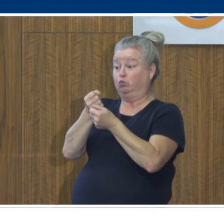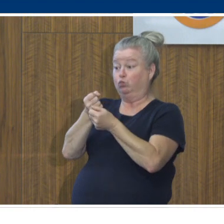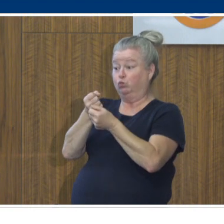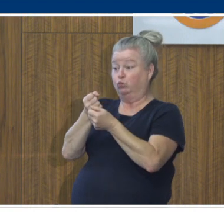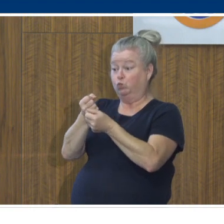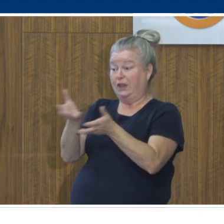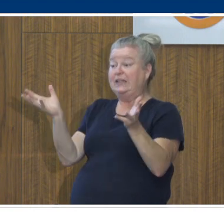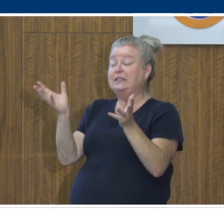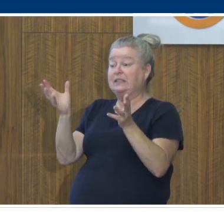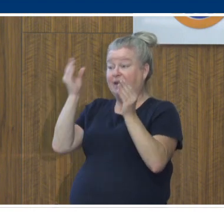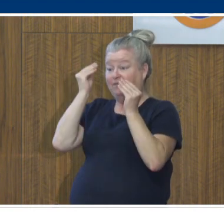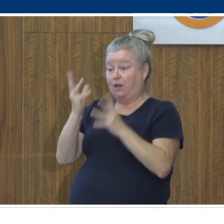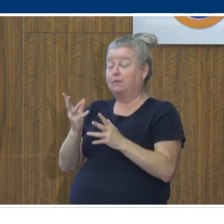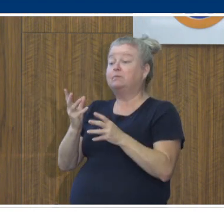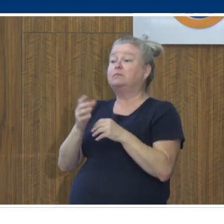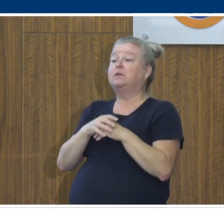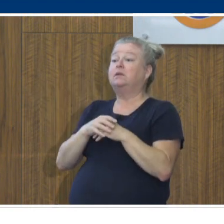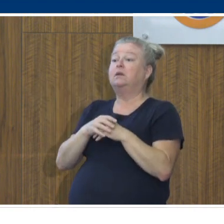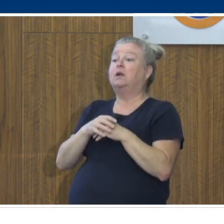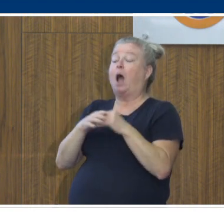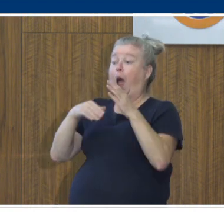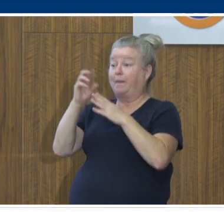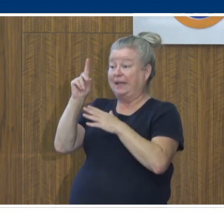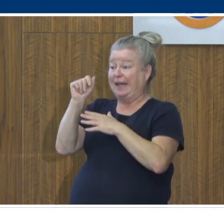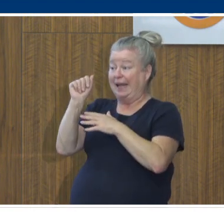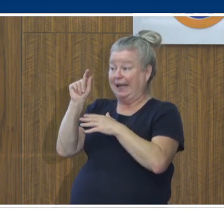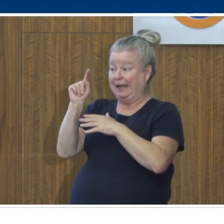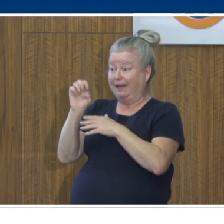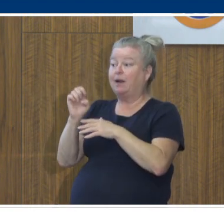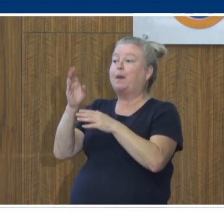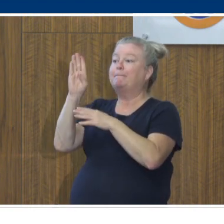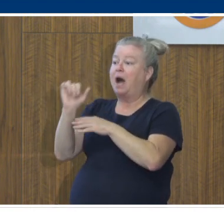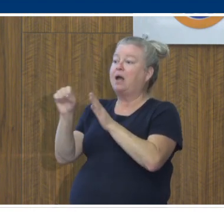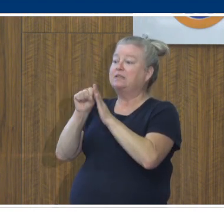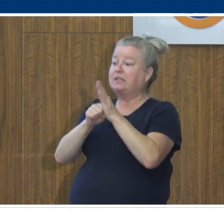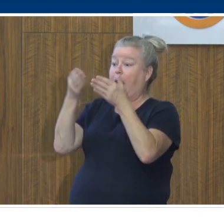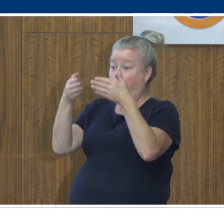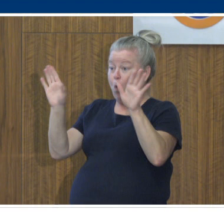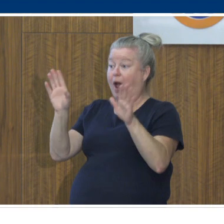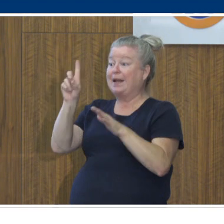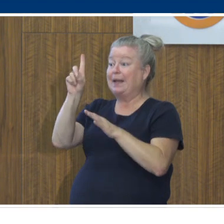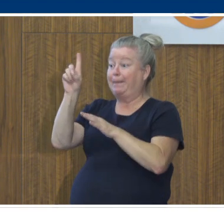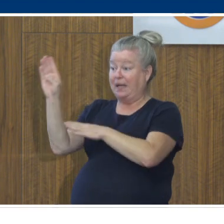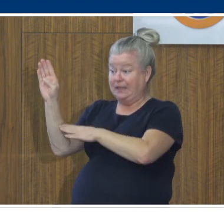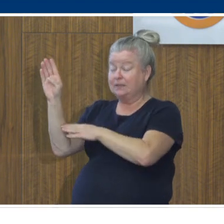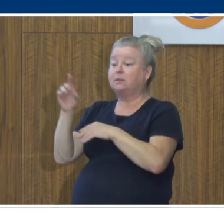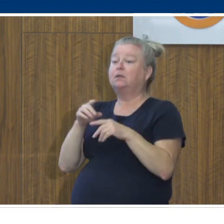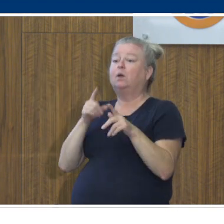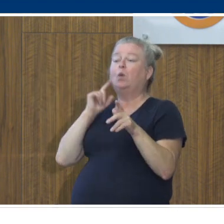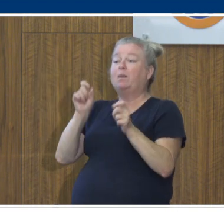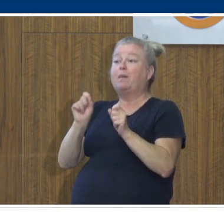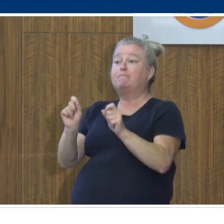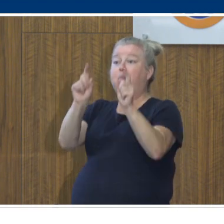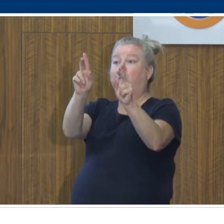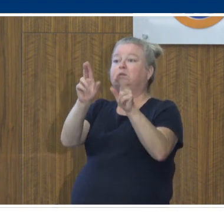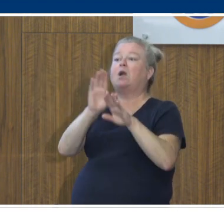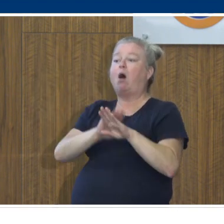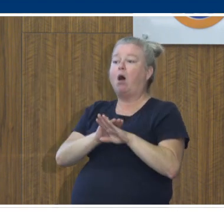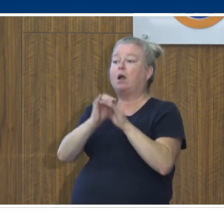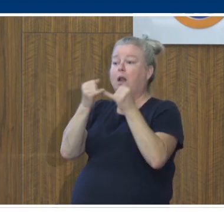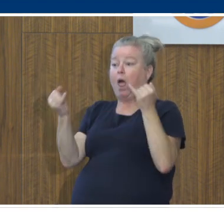is updated by the statewide database, the full redistricting kit and data sets will be posted online on the county's redistricting